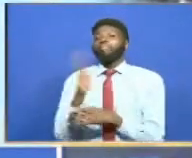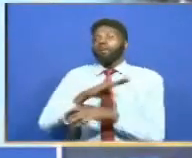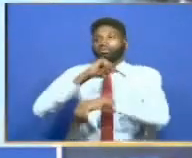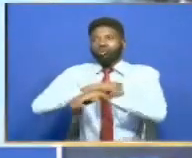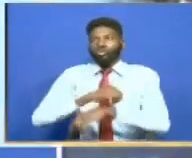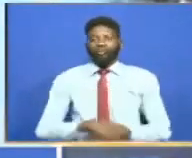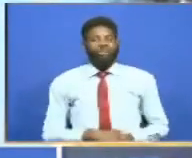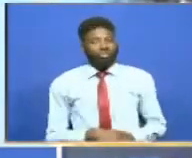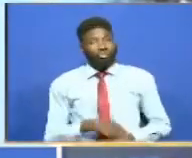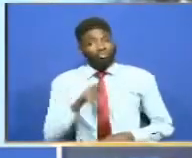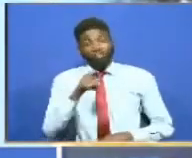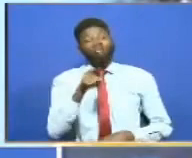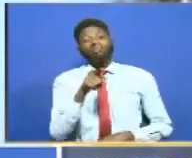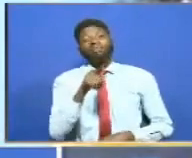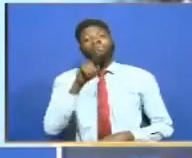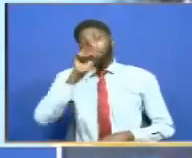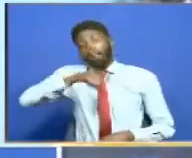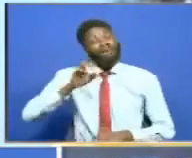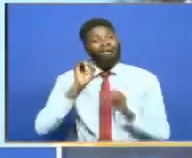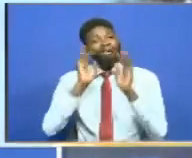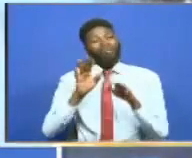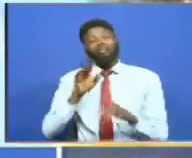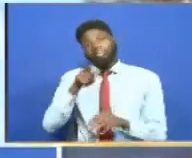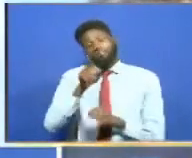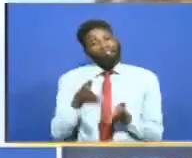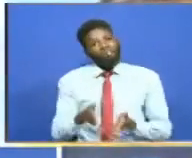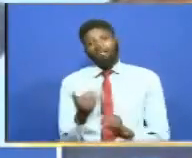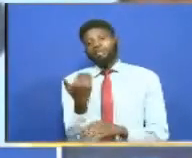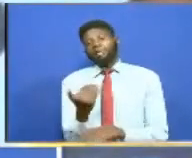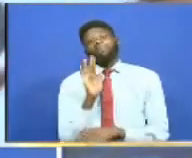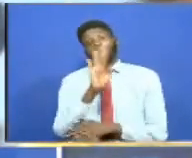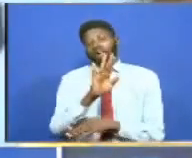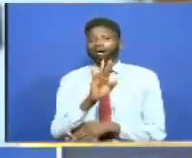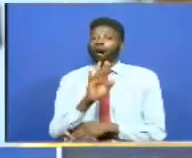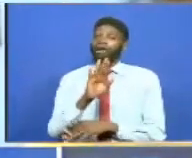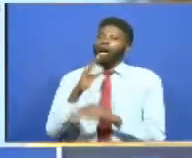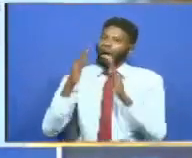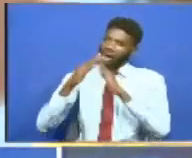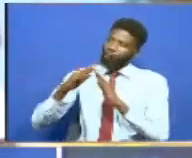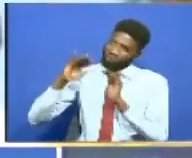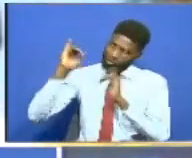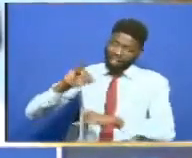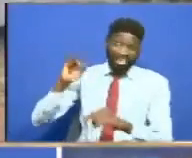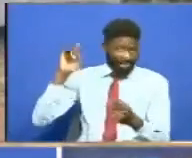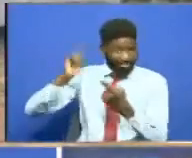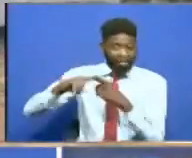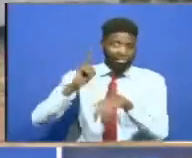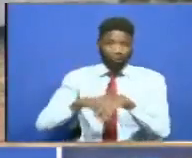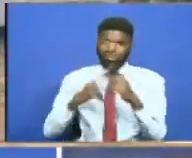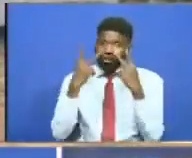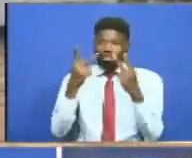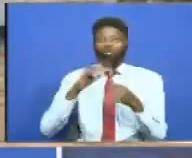Mutoto lizane wako kaa naye kwa nyumba until tuone corona imeenda chini.